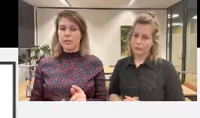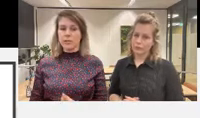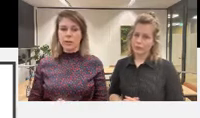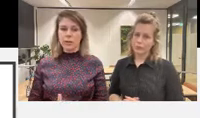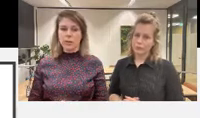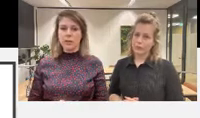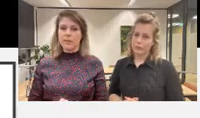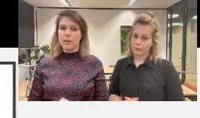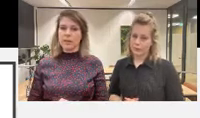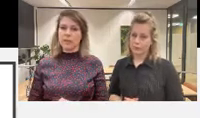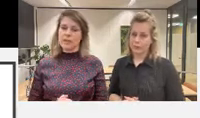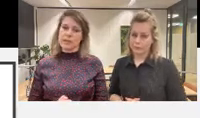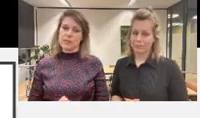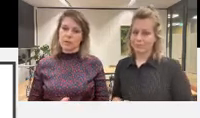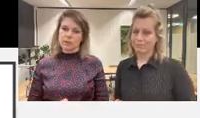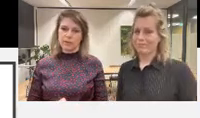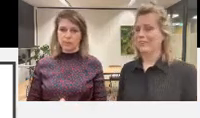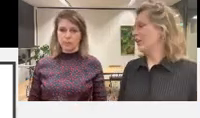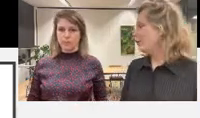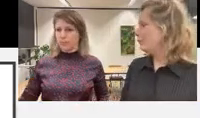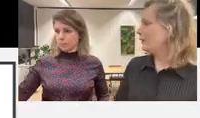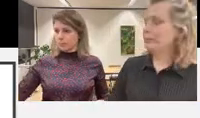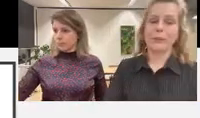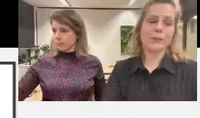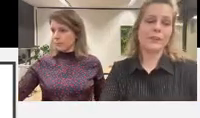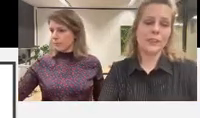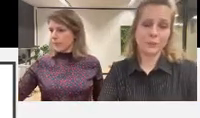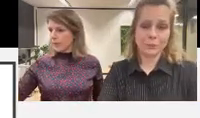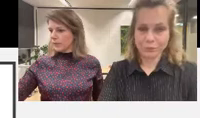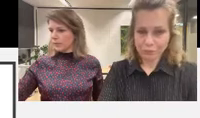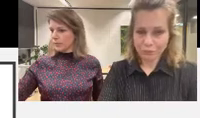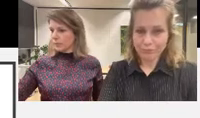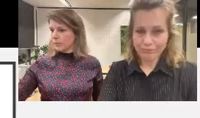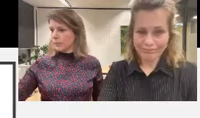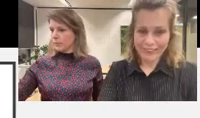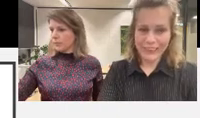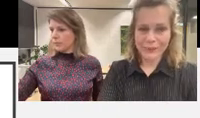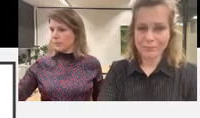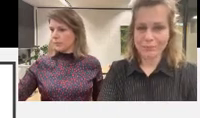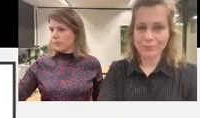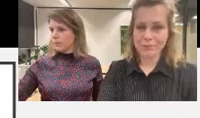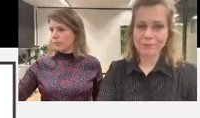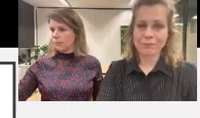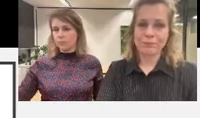results also maintained after 6 months. So very promising. Yes. Yeah.